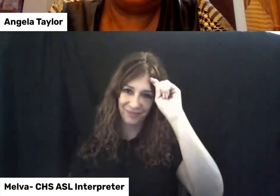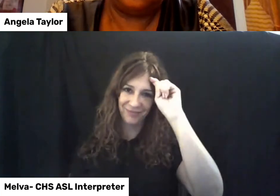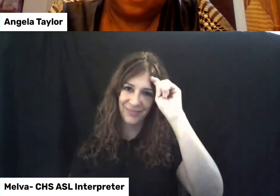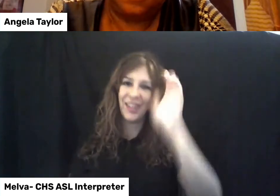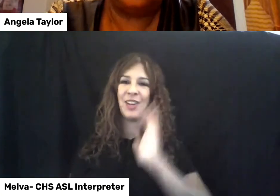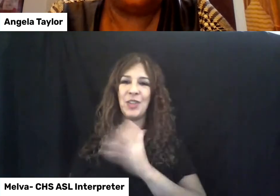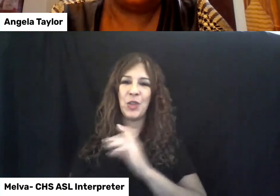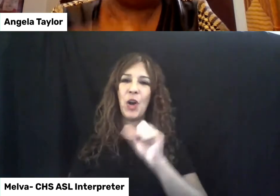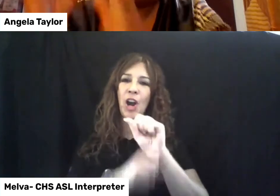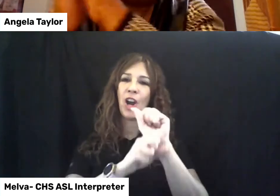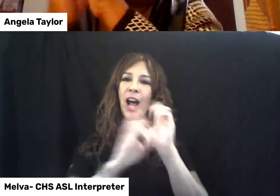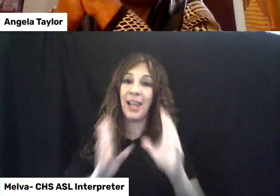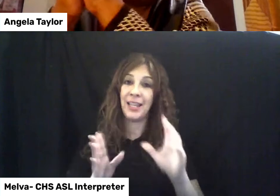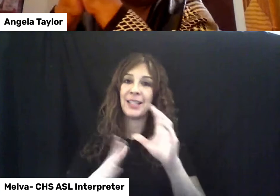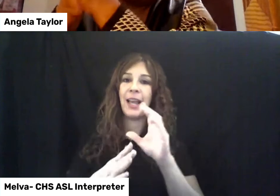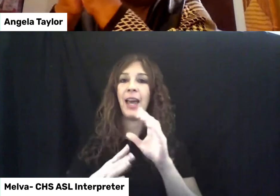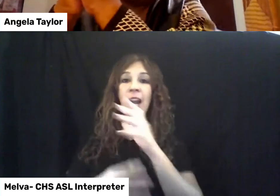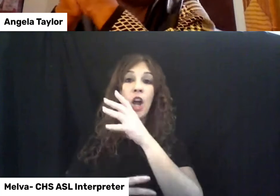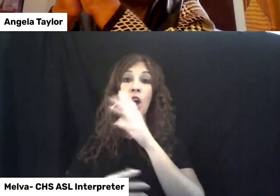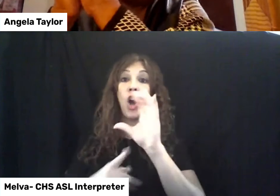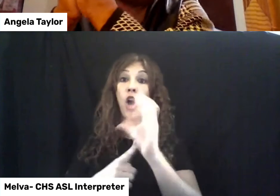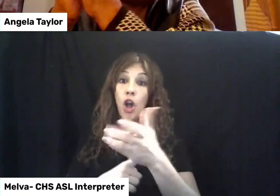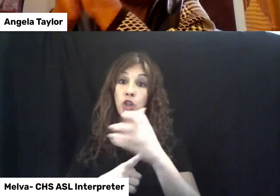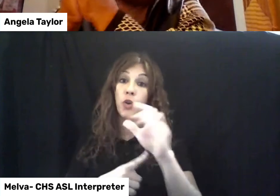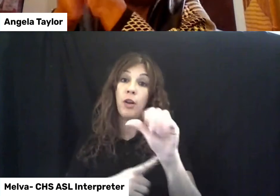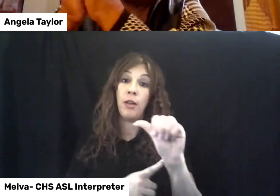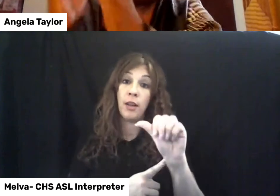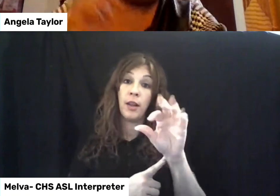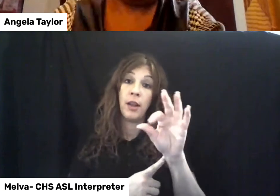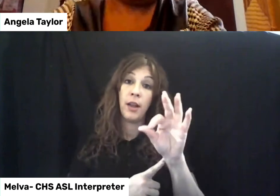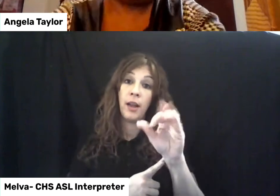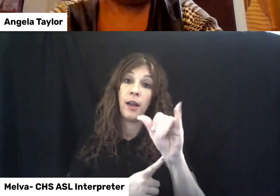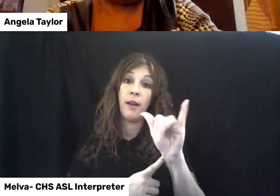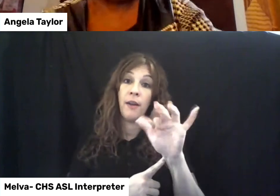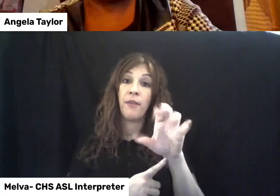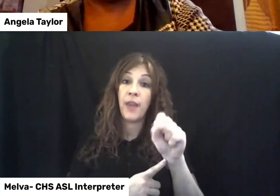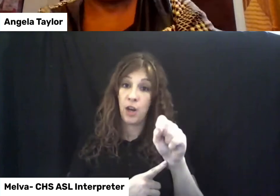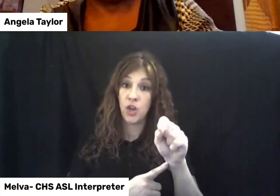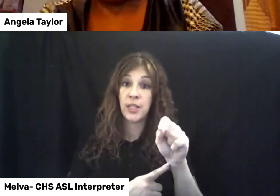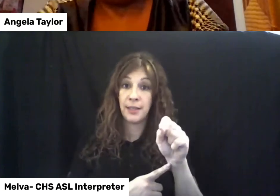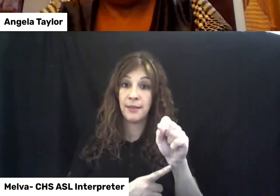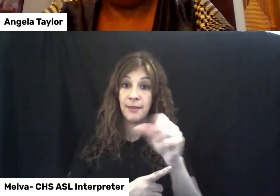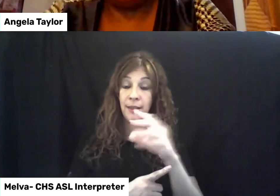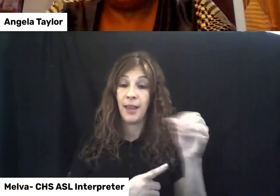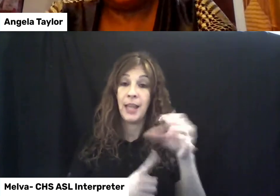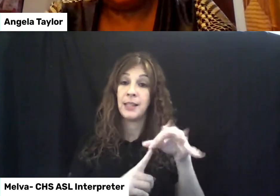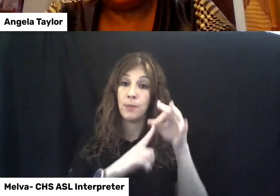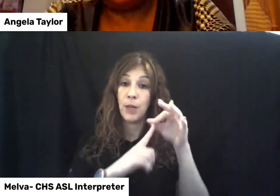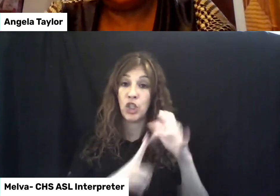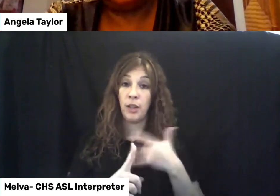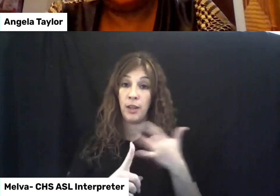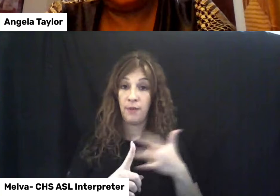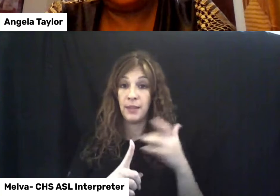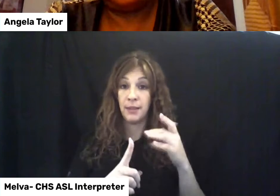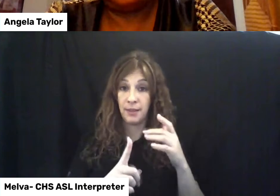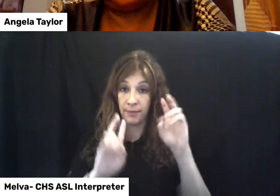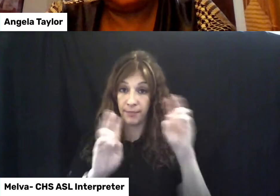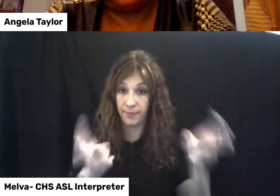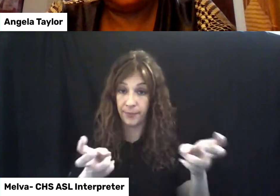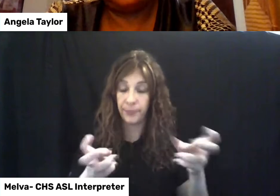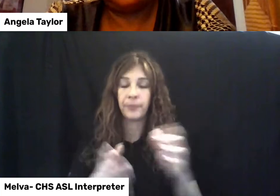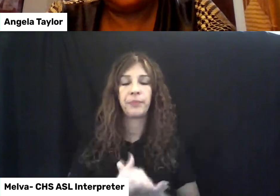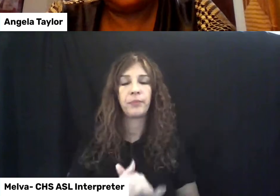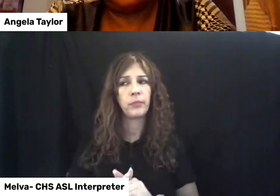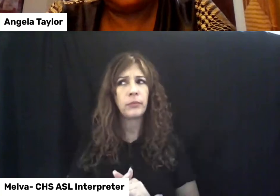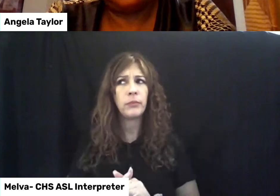Affairs and Special Events. You know, I think, in some situations, if you're in a